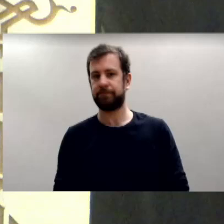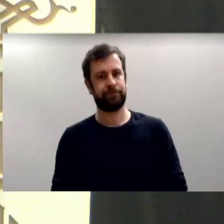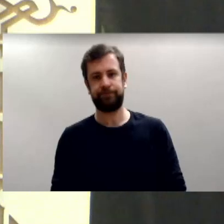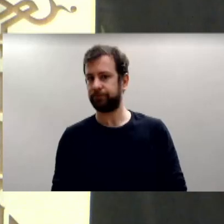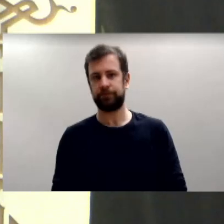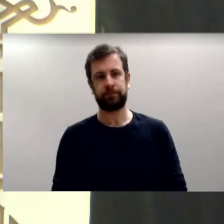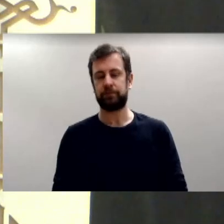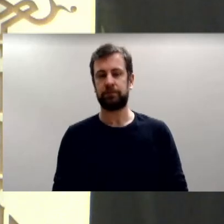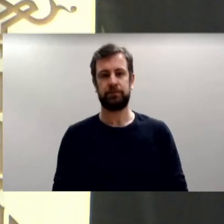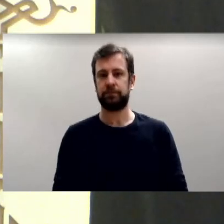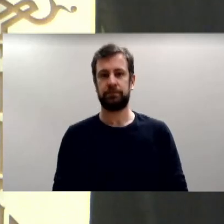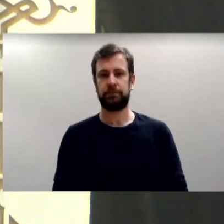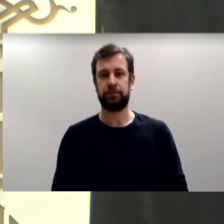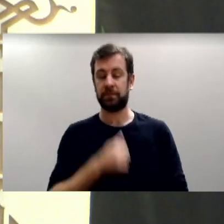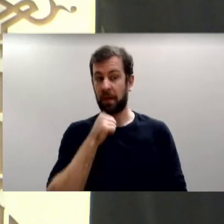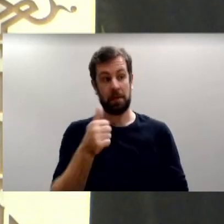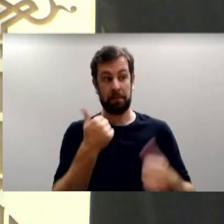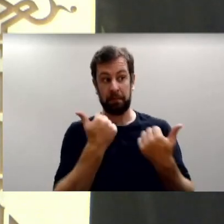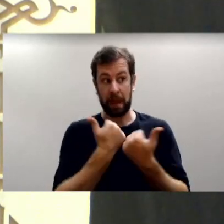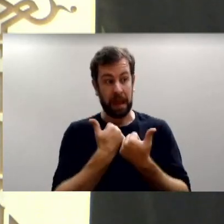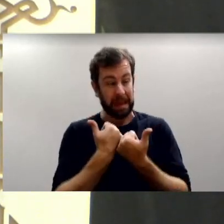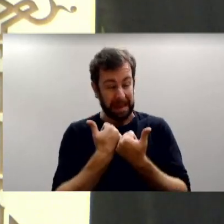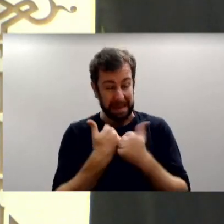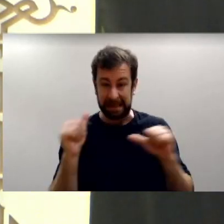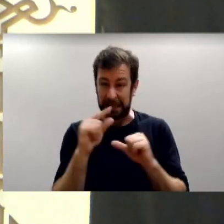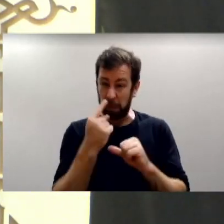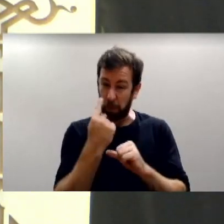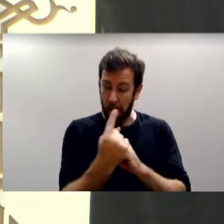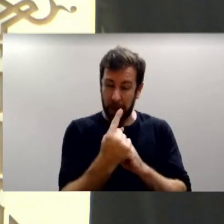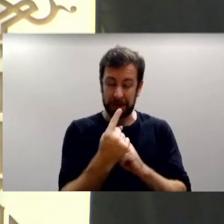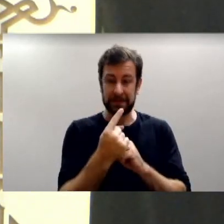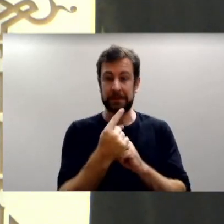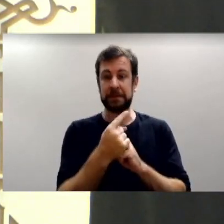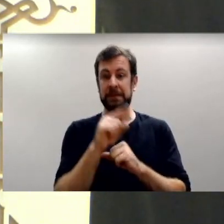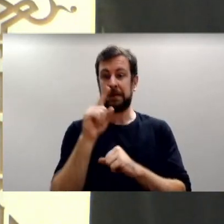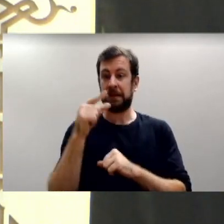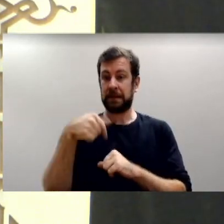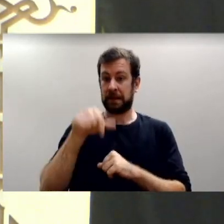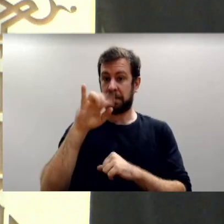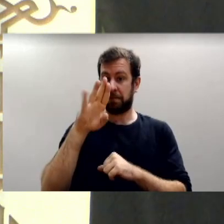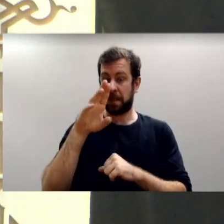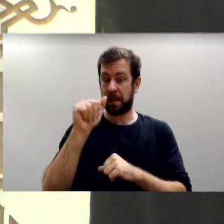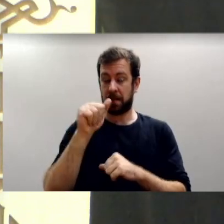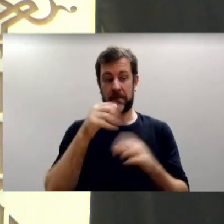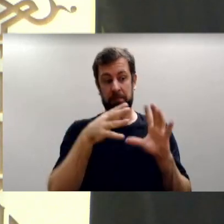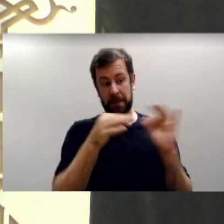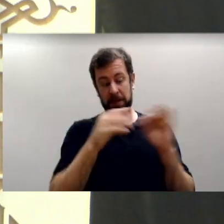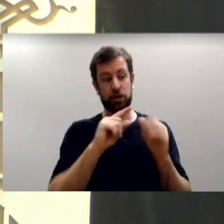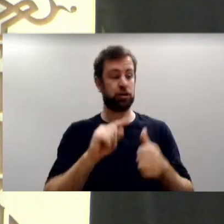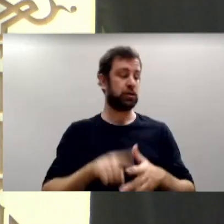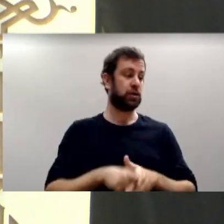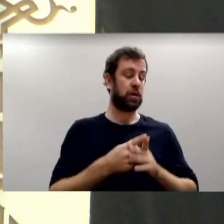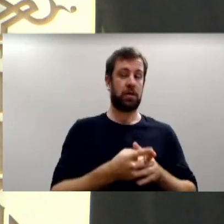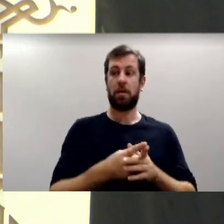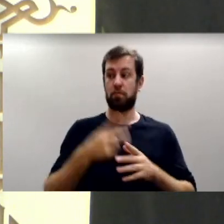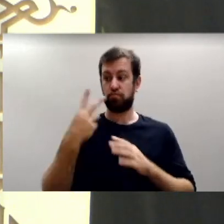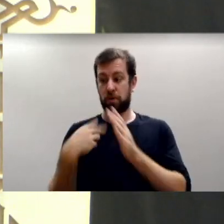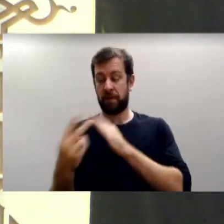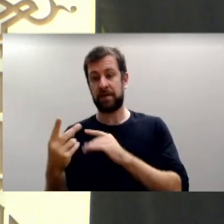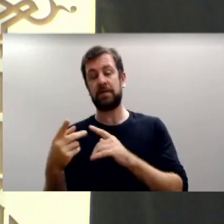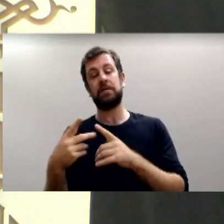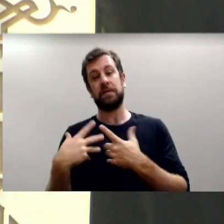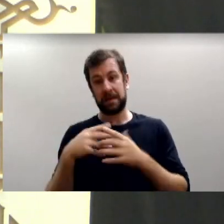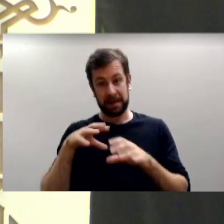There is not a single ayat in the Quran where Allah subhanahu wa ta'ala initially, when the Prophet and Muslims were in